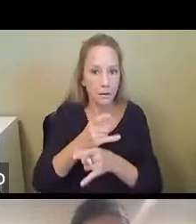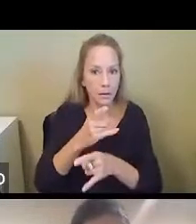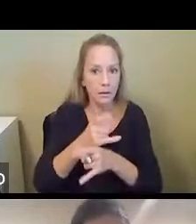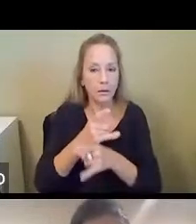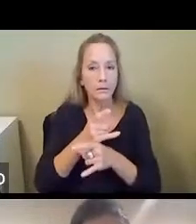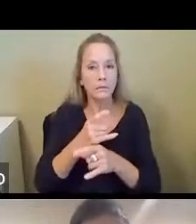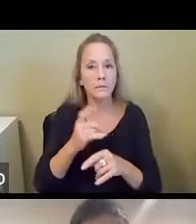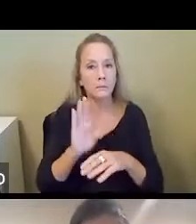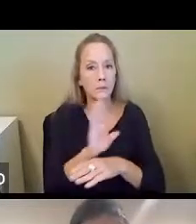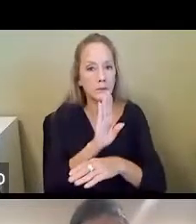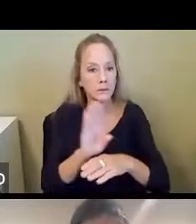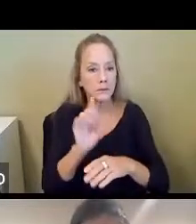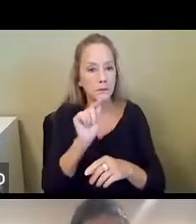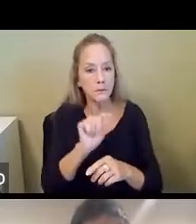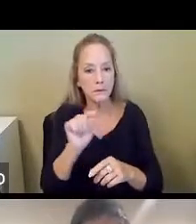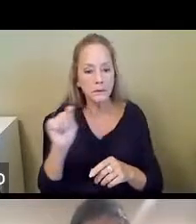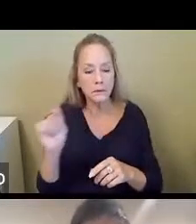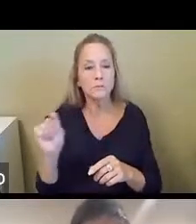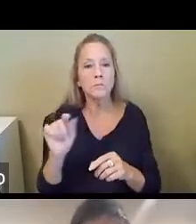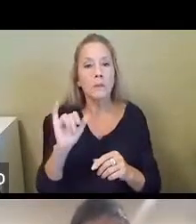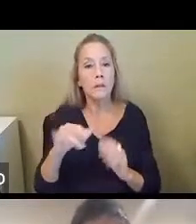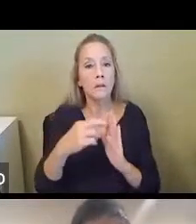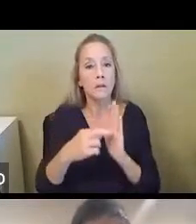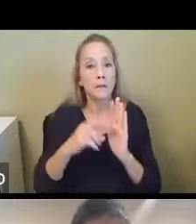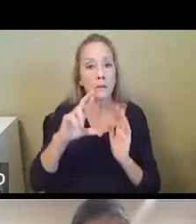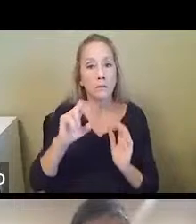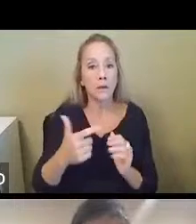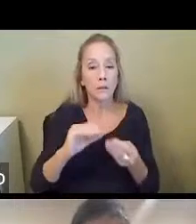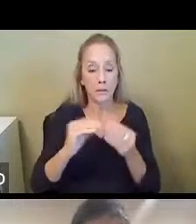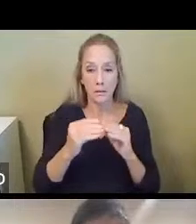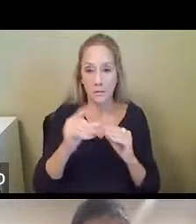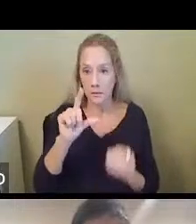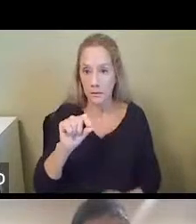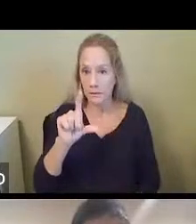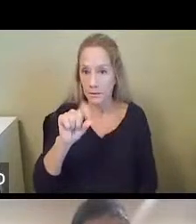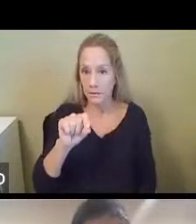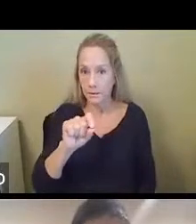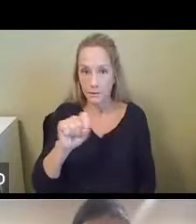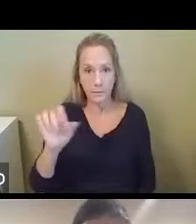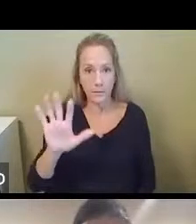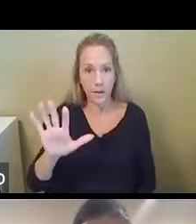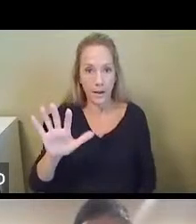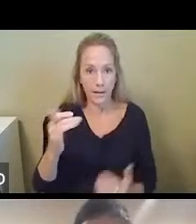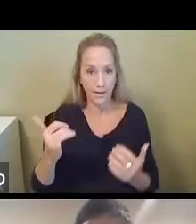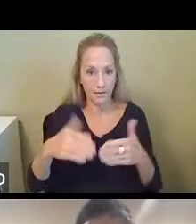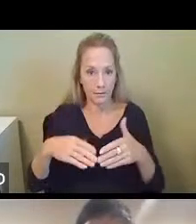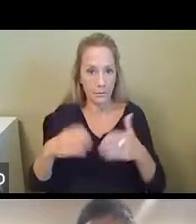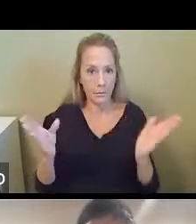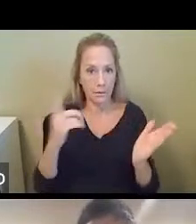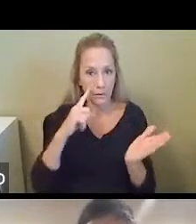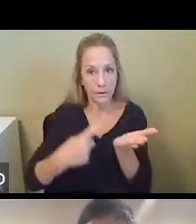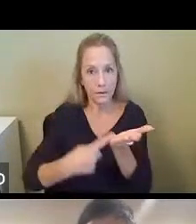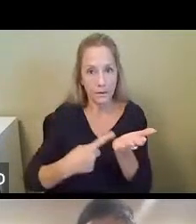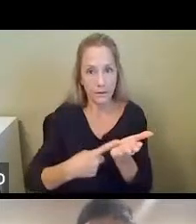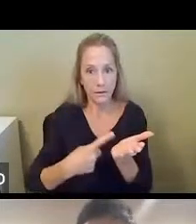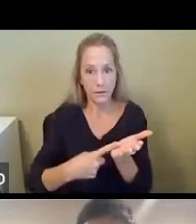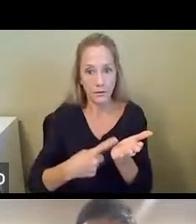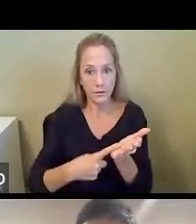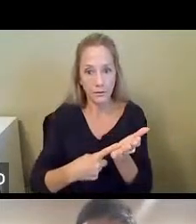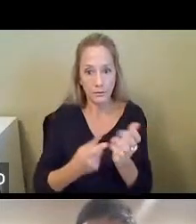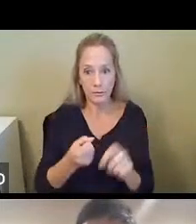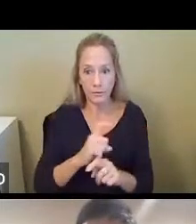is 2020-5. So that's up for general discussion from the